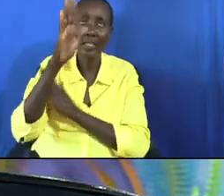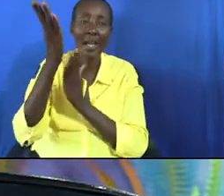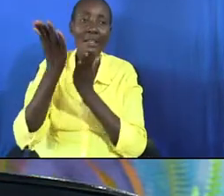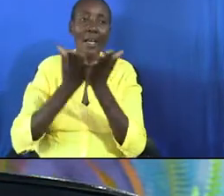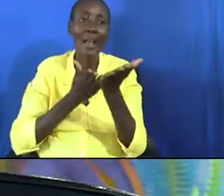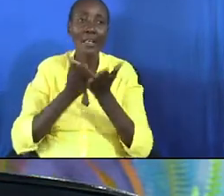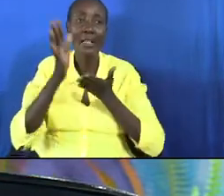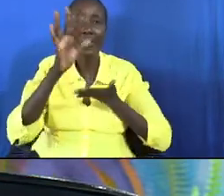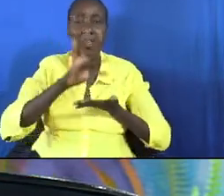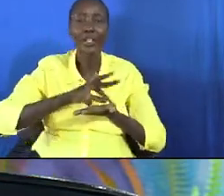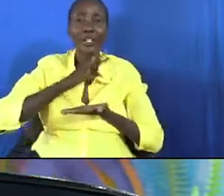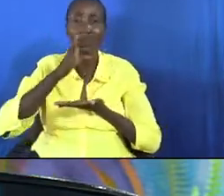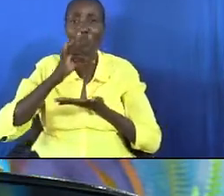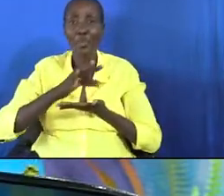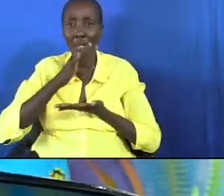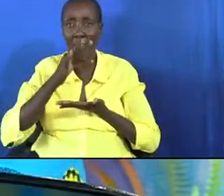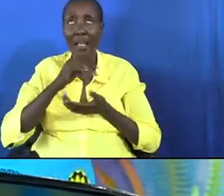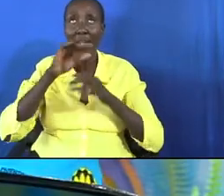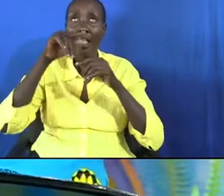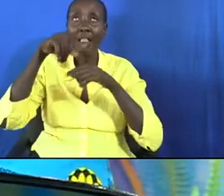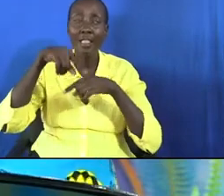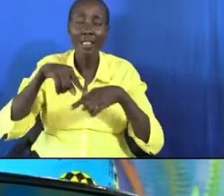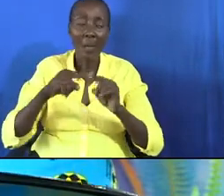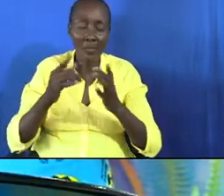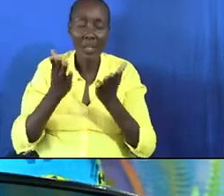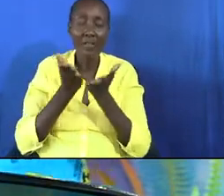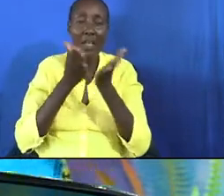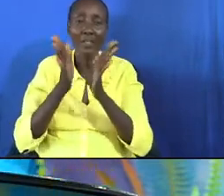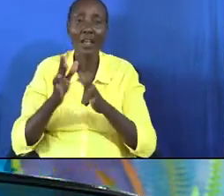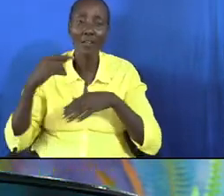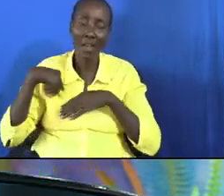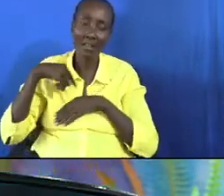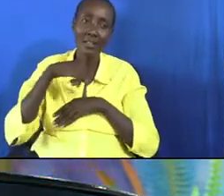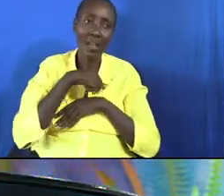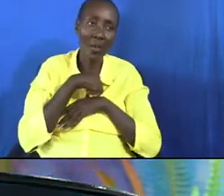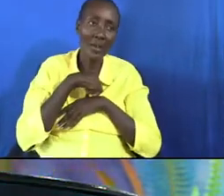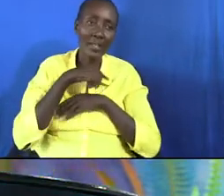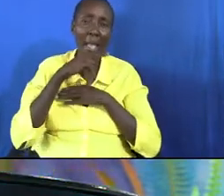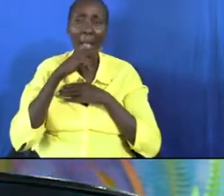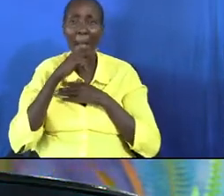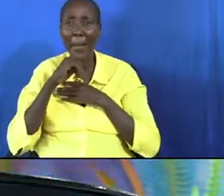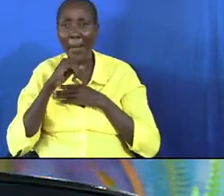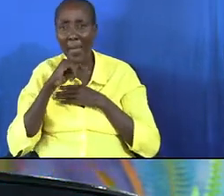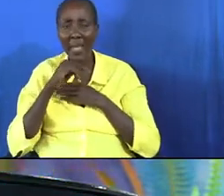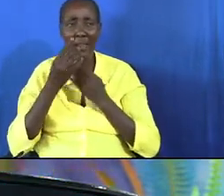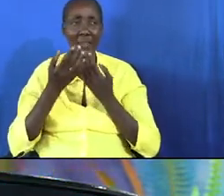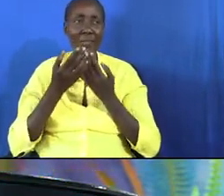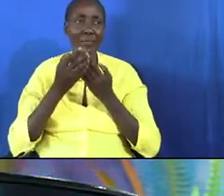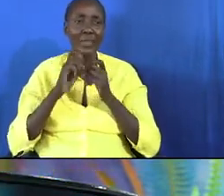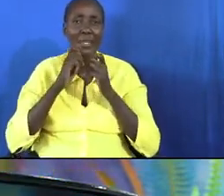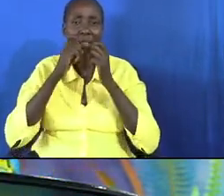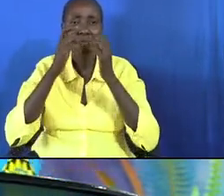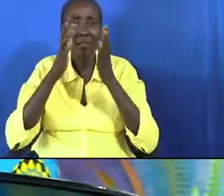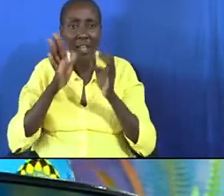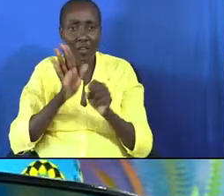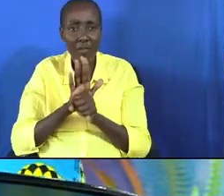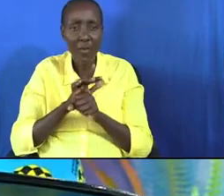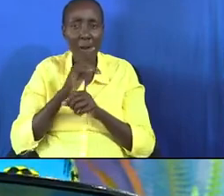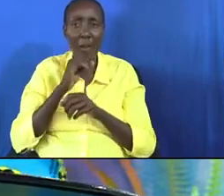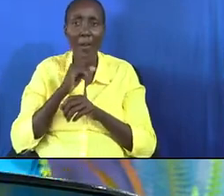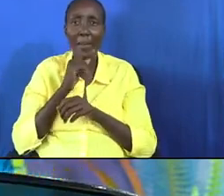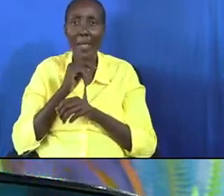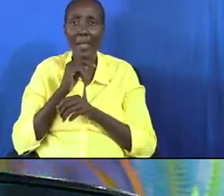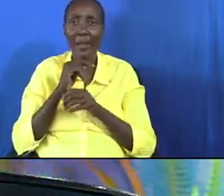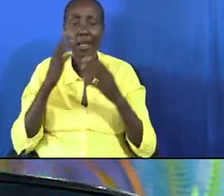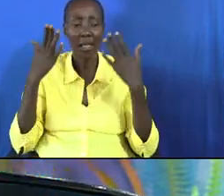ministering spirits. They are our servants. Can you imagine? Men, sinful men,